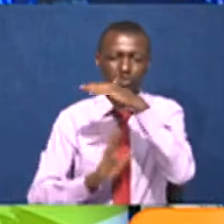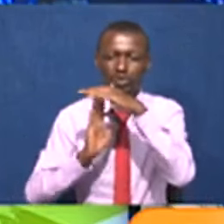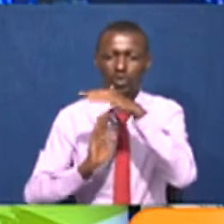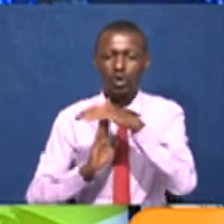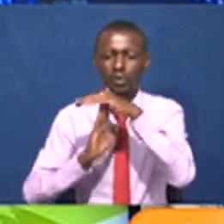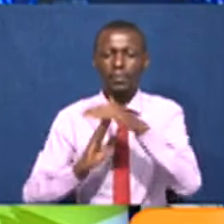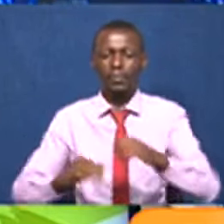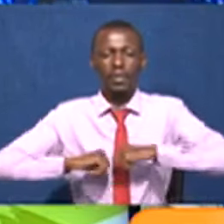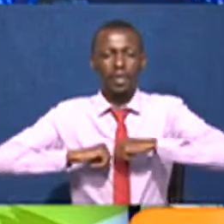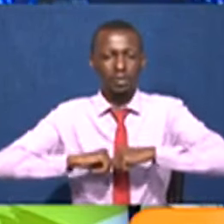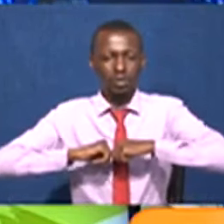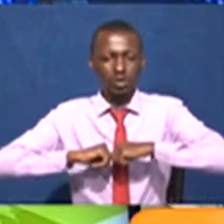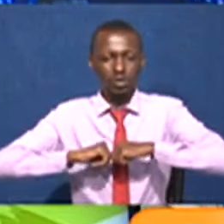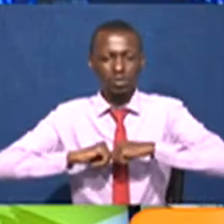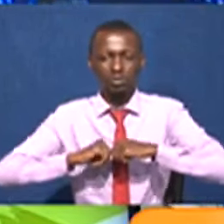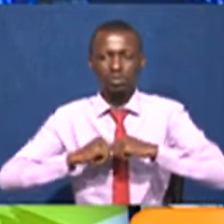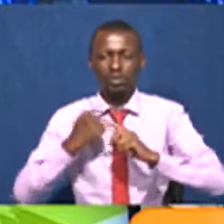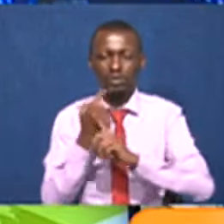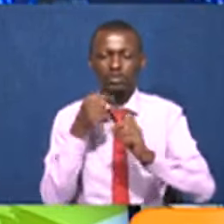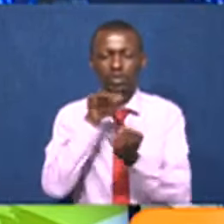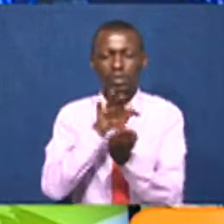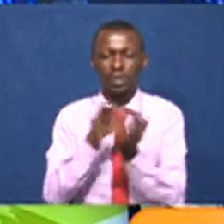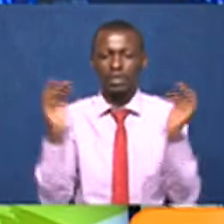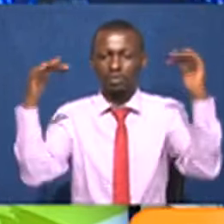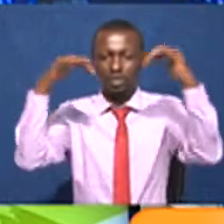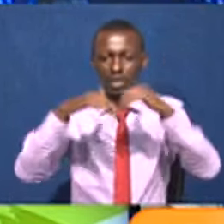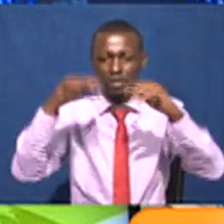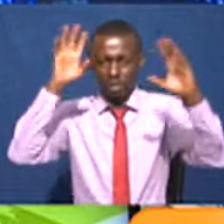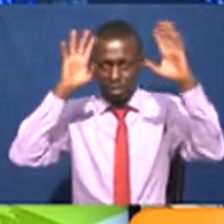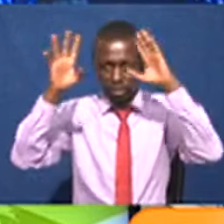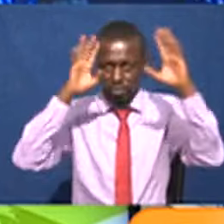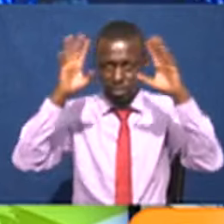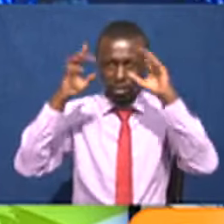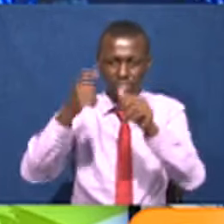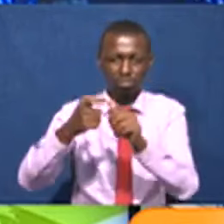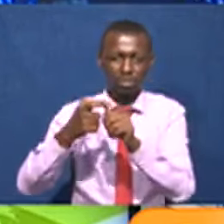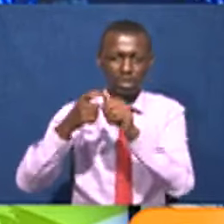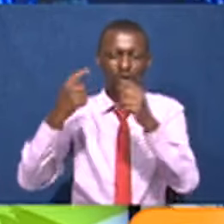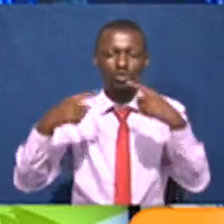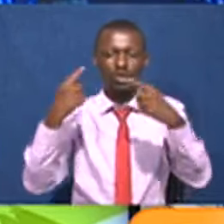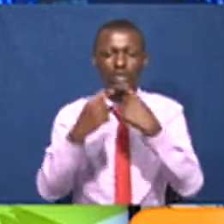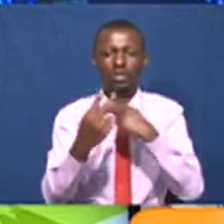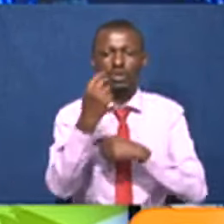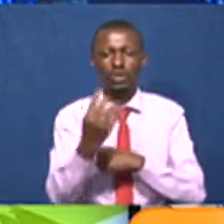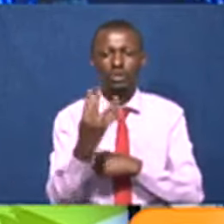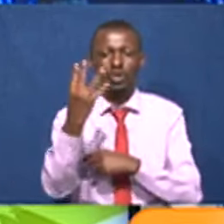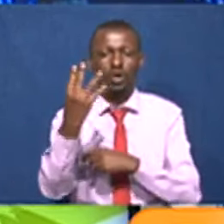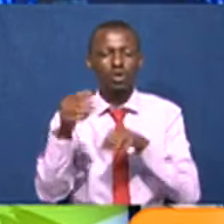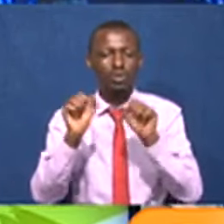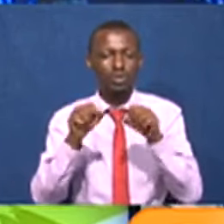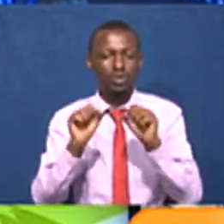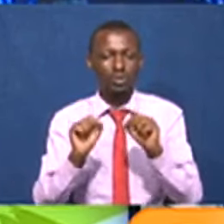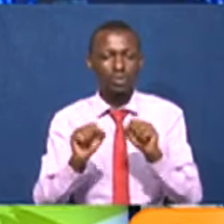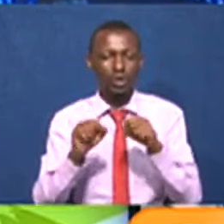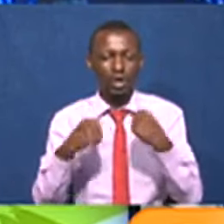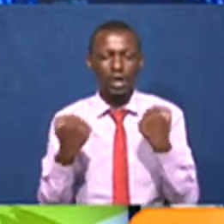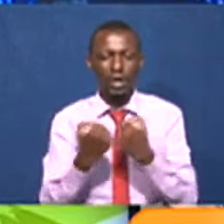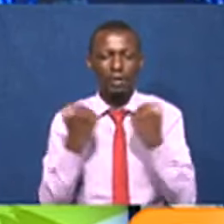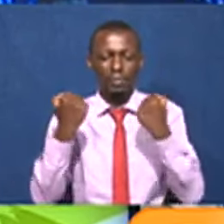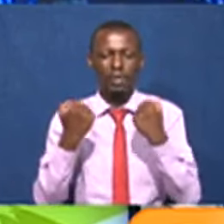edition of Connected Banking Summit Innovation and Excellence Awards 2024. Connected Banking is a premier event for